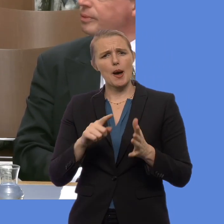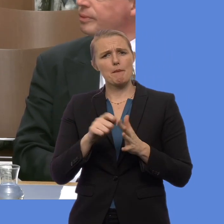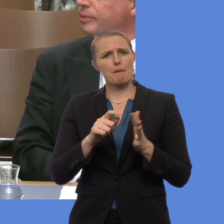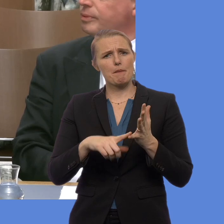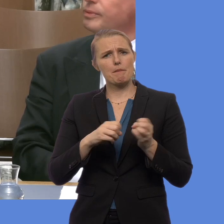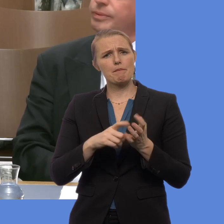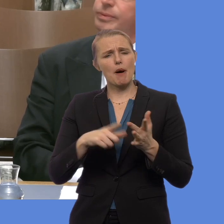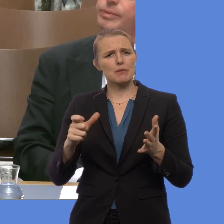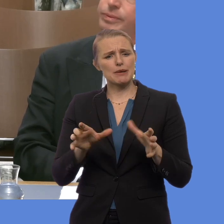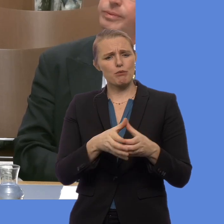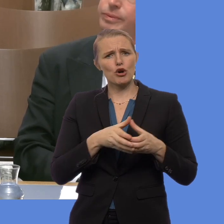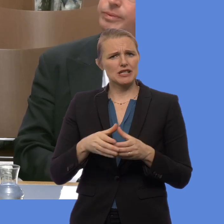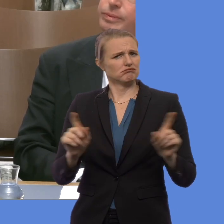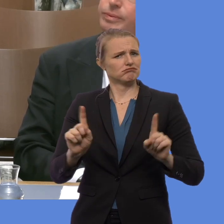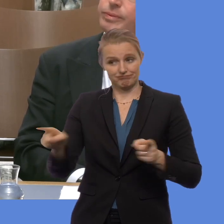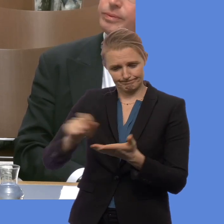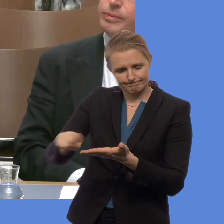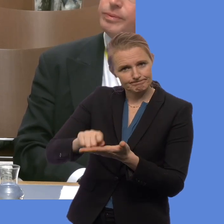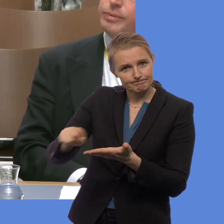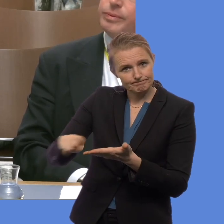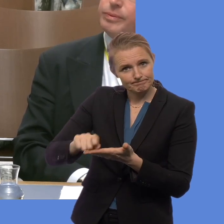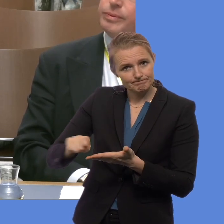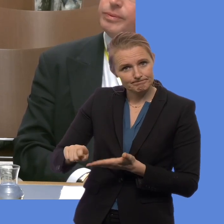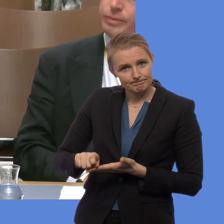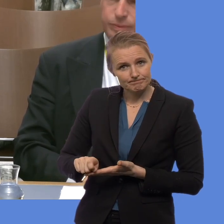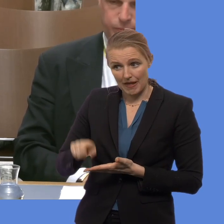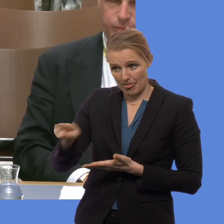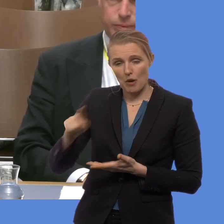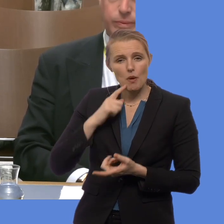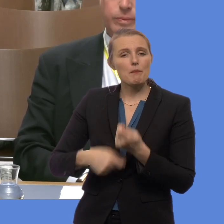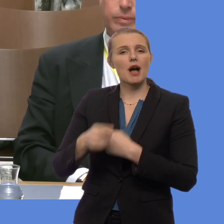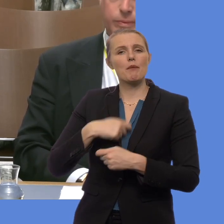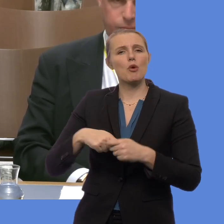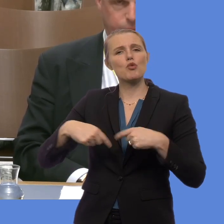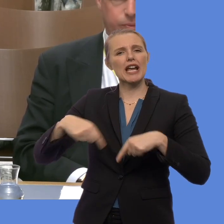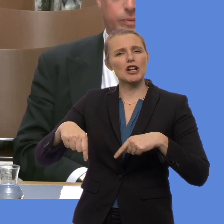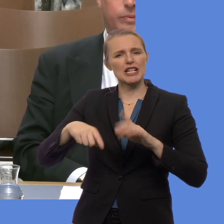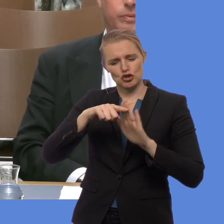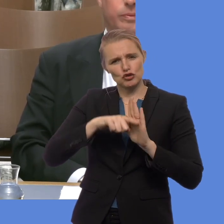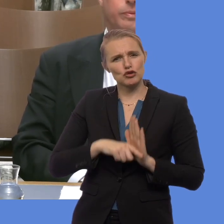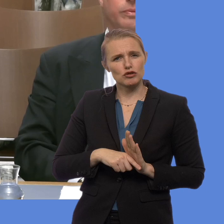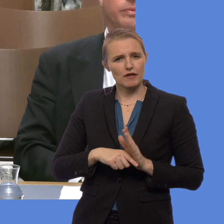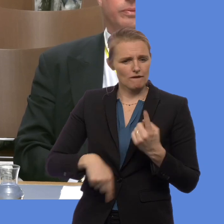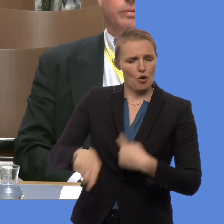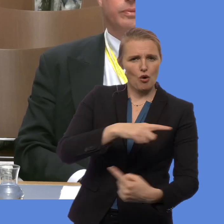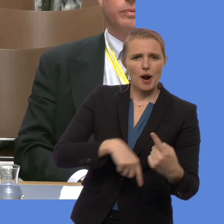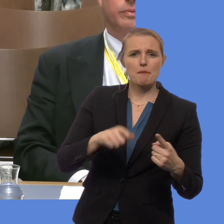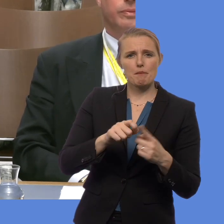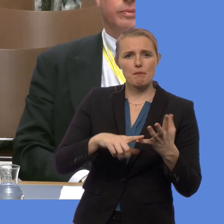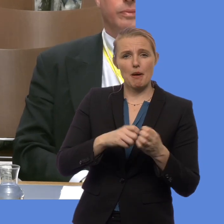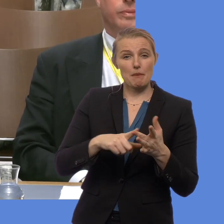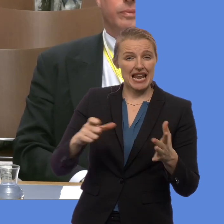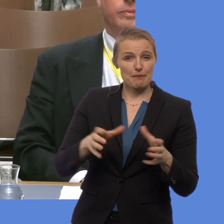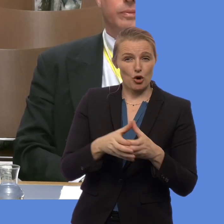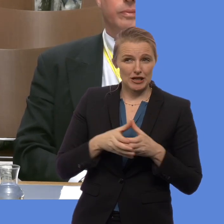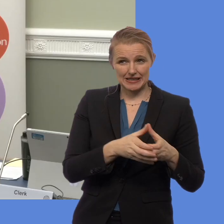Language Partnership Group, and that will then evolve the evolution of the regulations for the bill. Thank you. And final one for me before I go to members